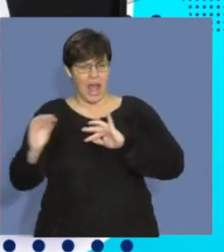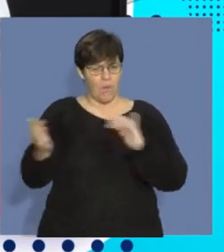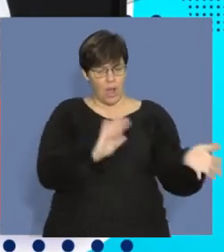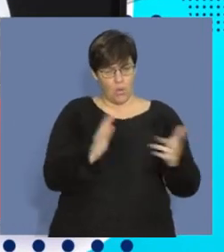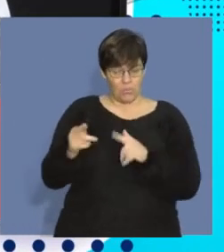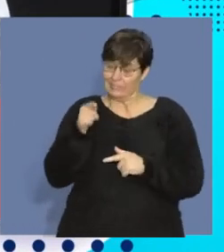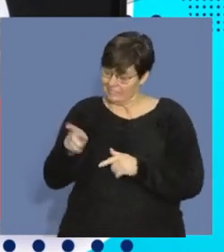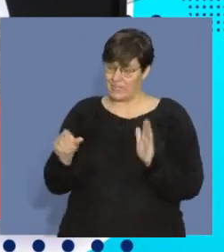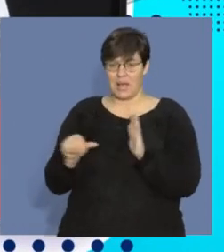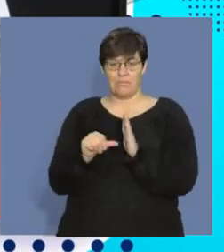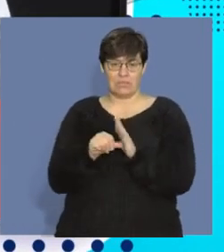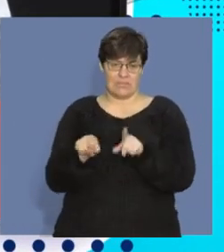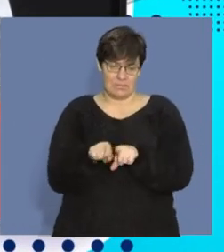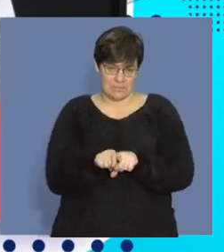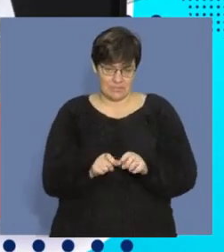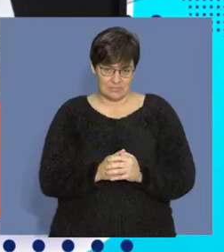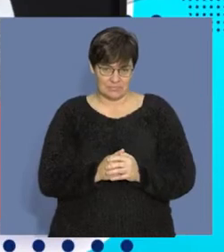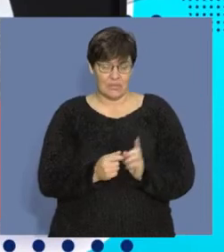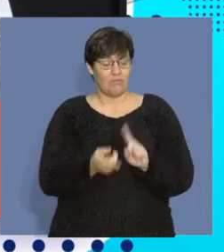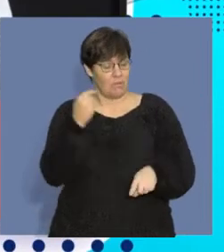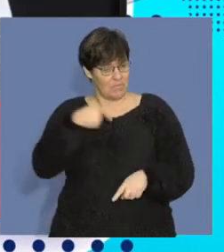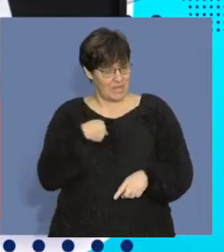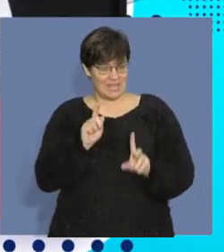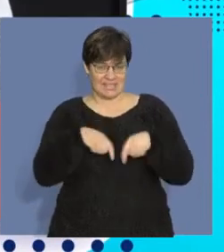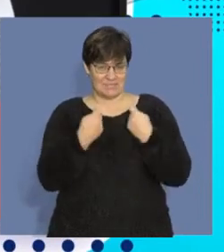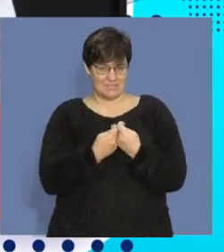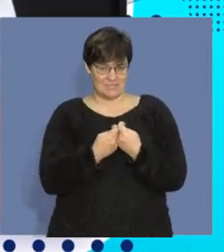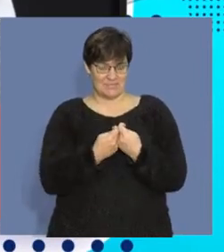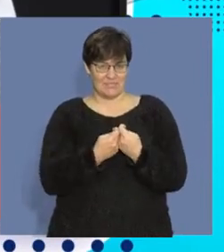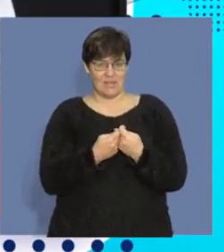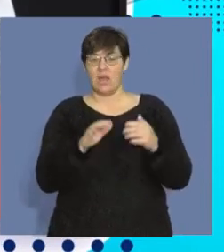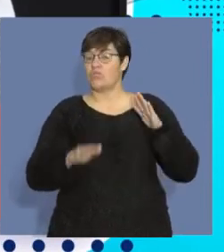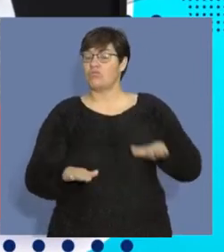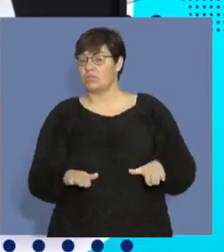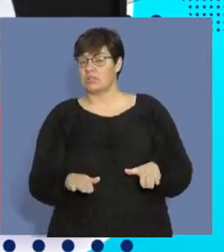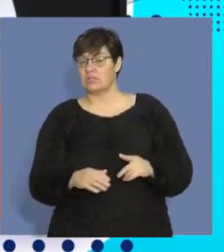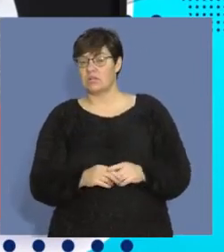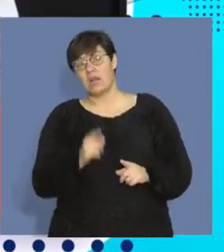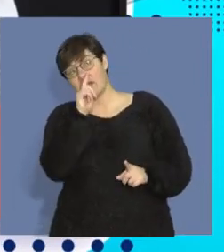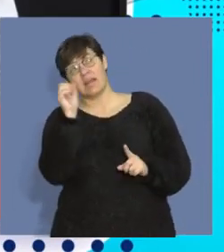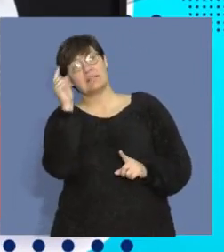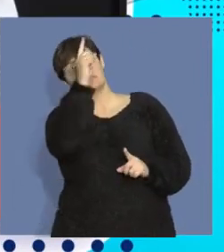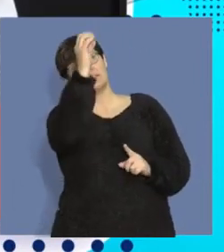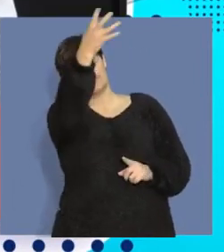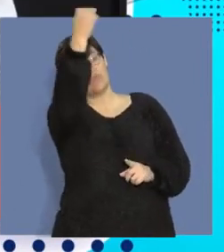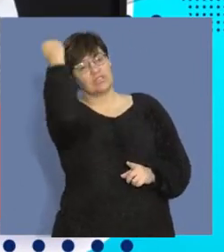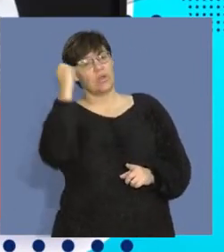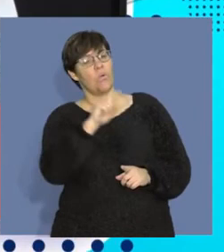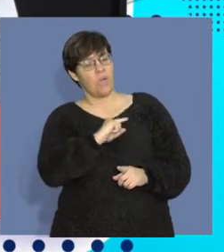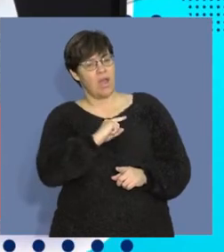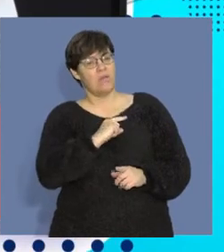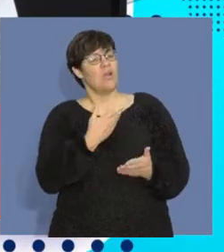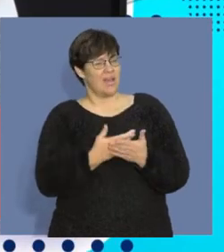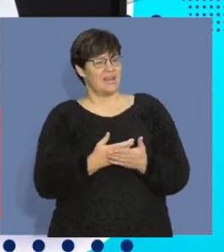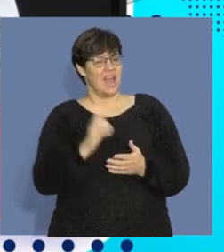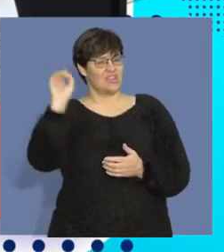internal considerate internal control considerations as well from miesha patel and the team keep your feet in the ground reach